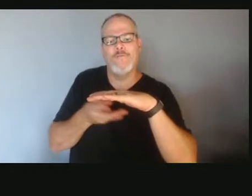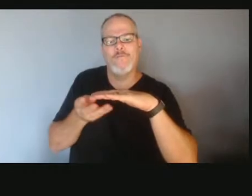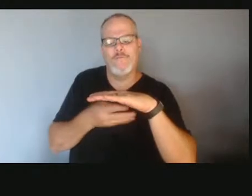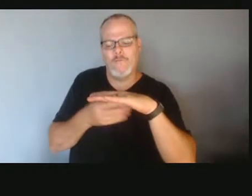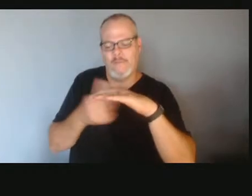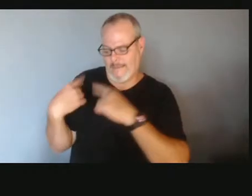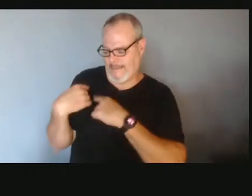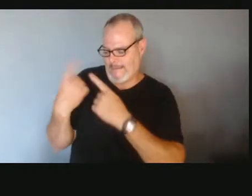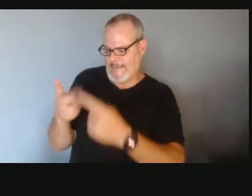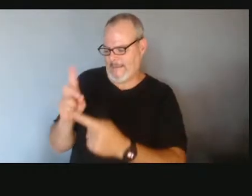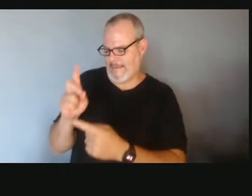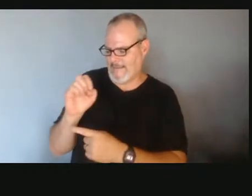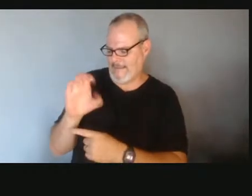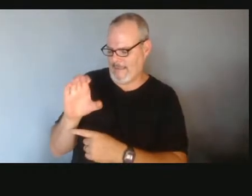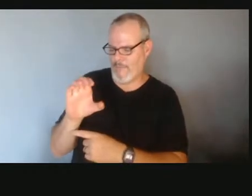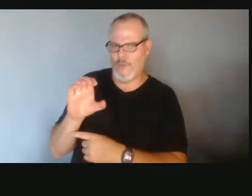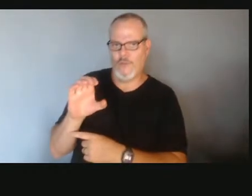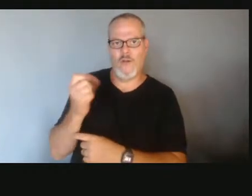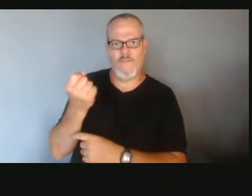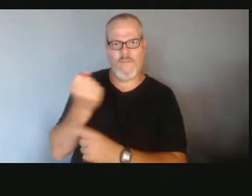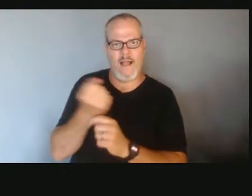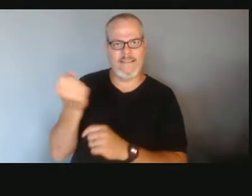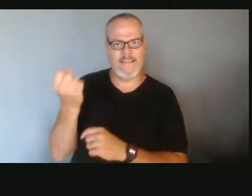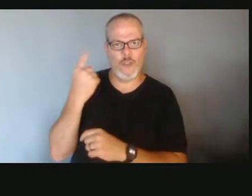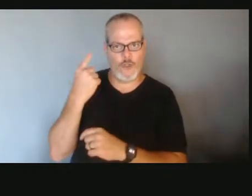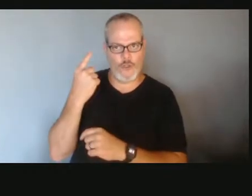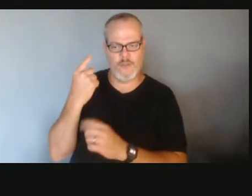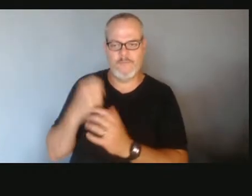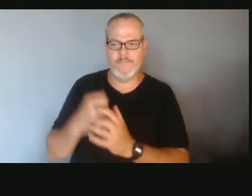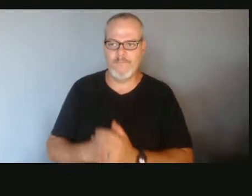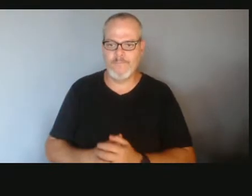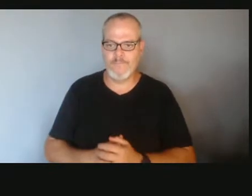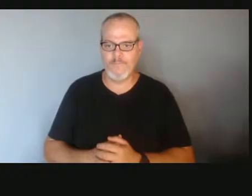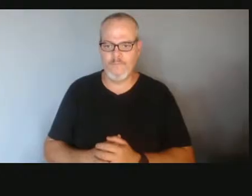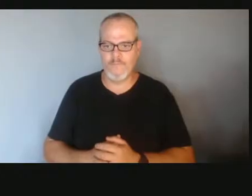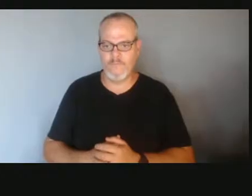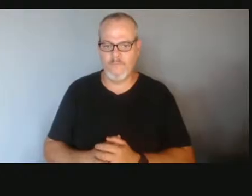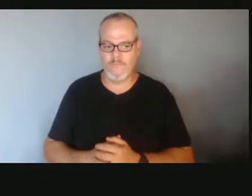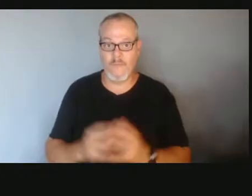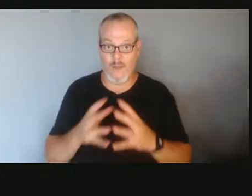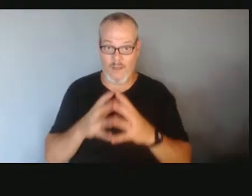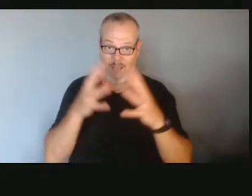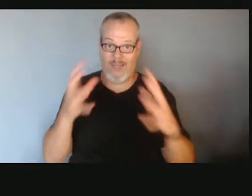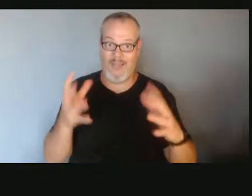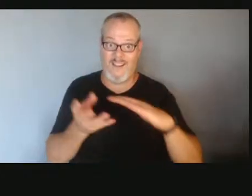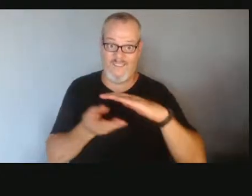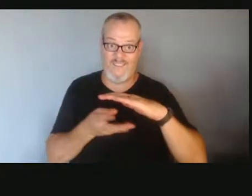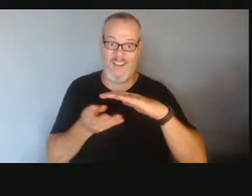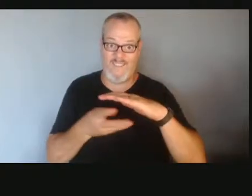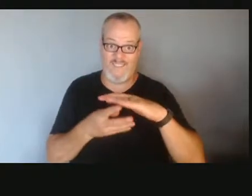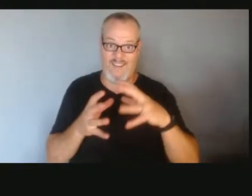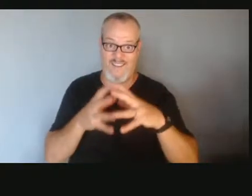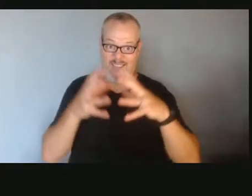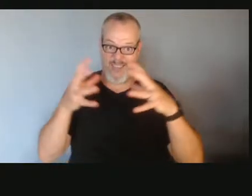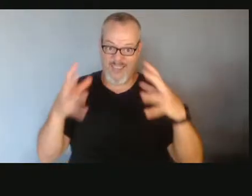December 2024. So a lot of lava, and so finally coming